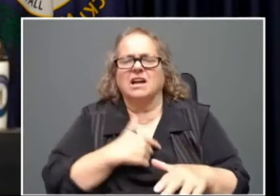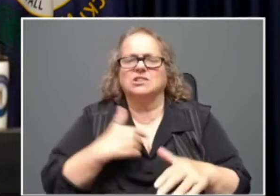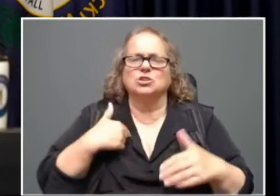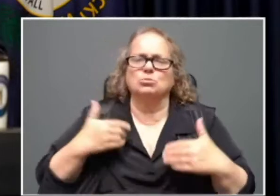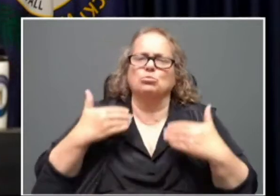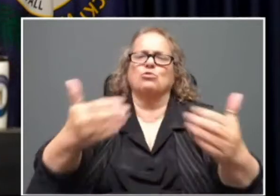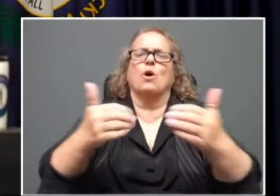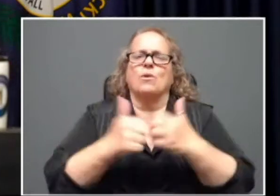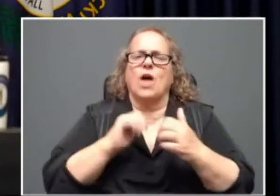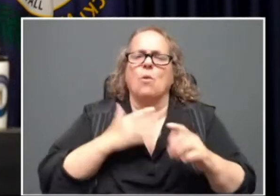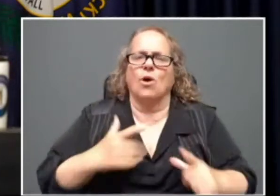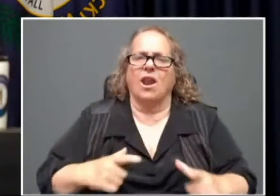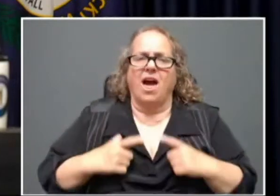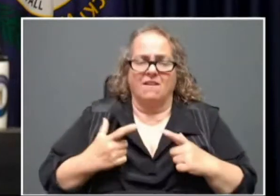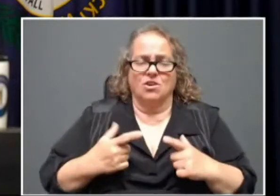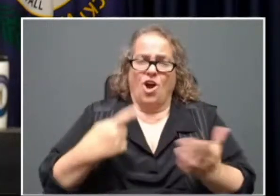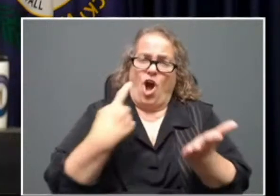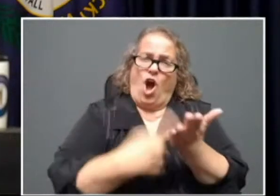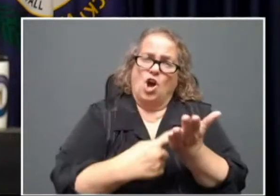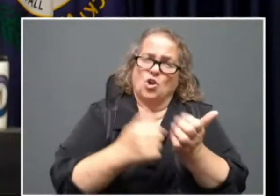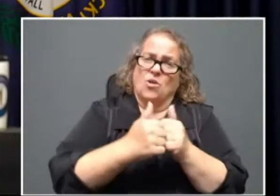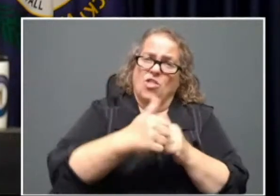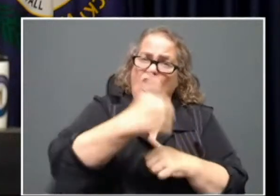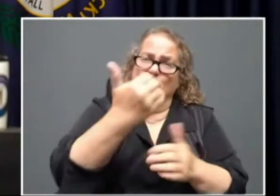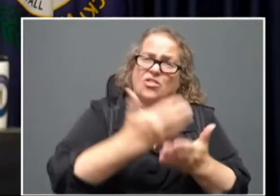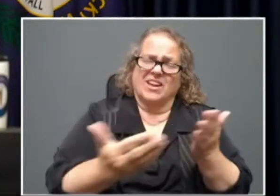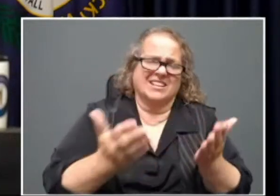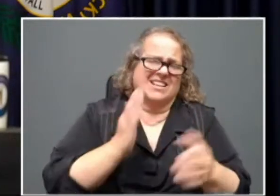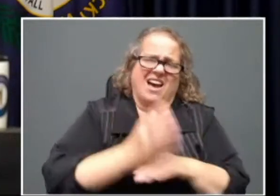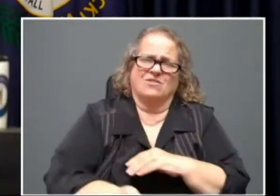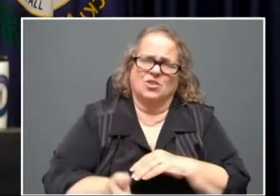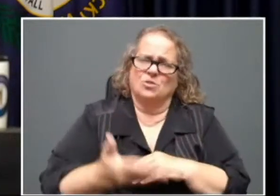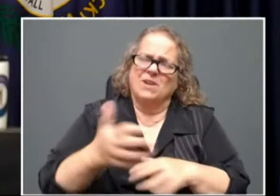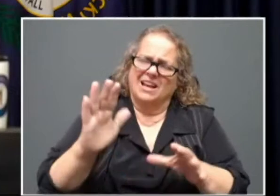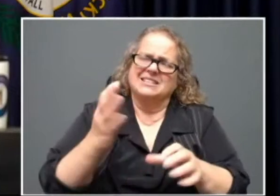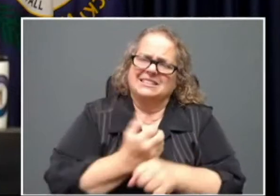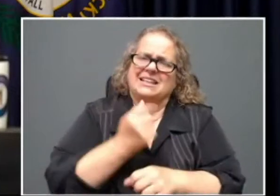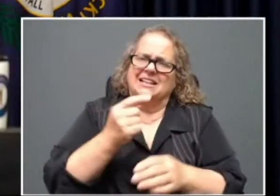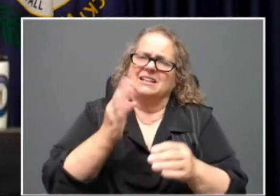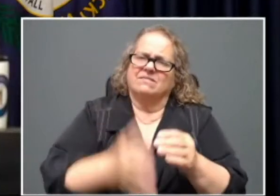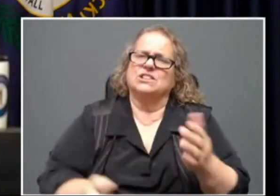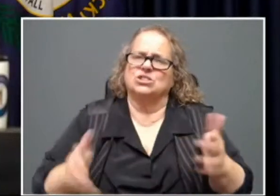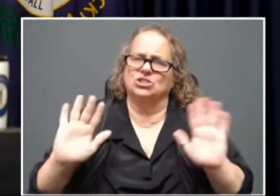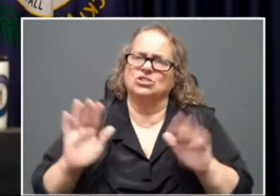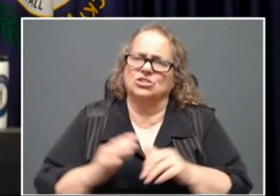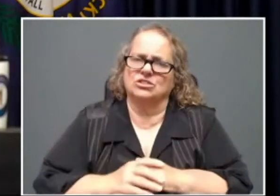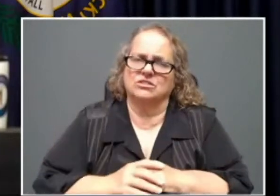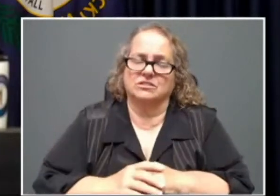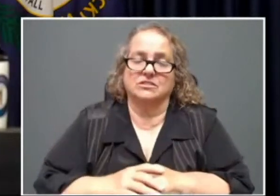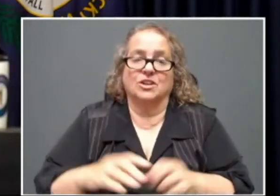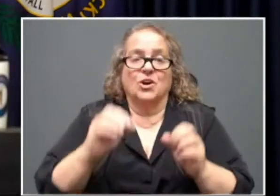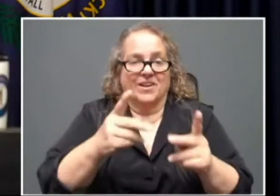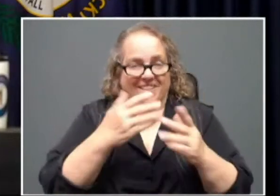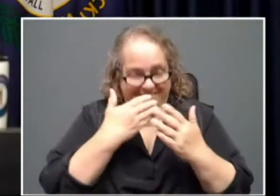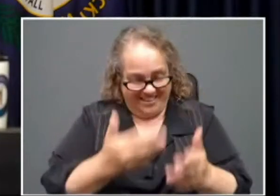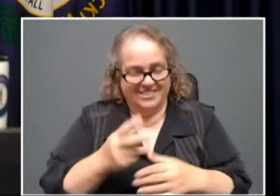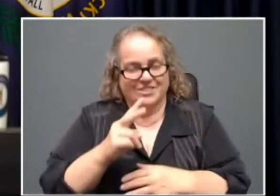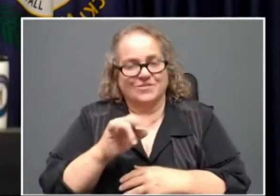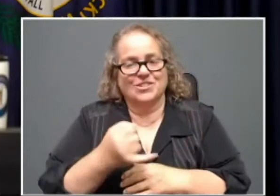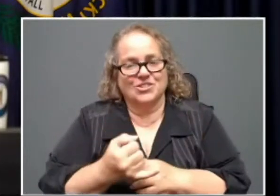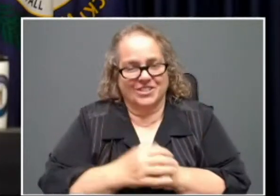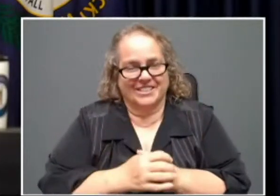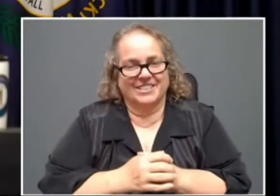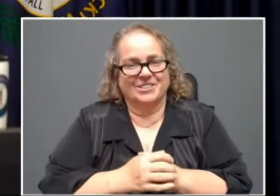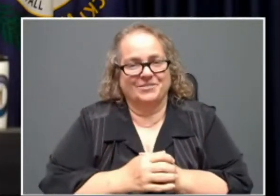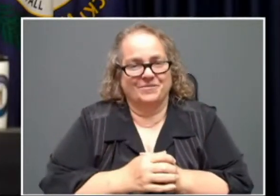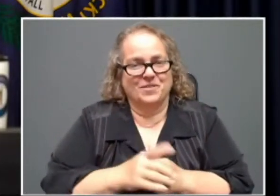all the other stuff afterwards, right? Let's get this done. All right. Thanks, Virginia, for hanging in. I